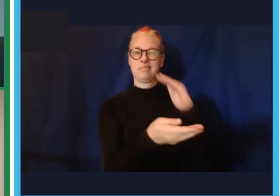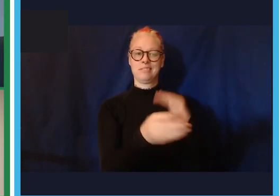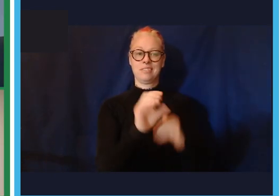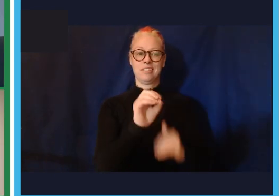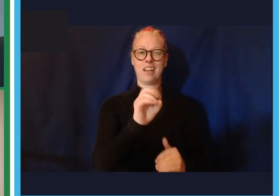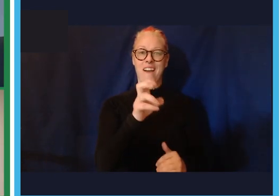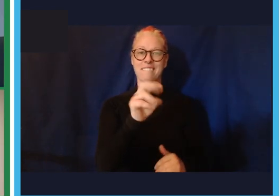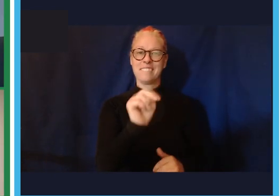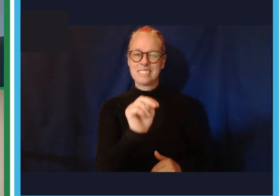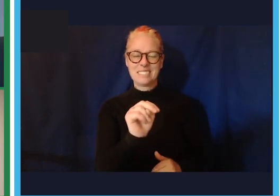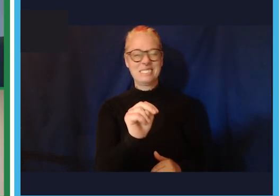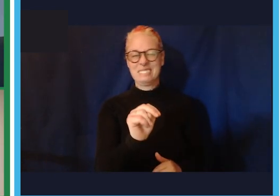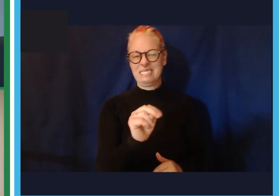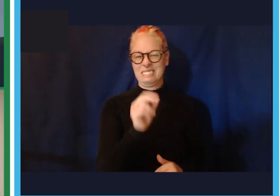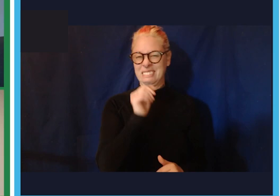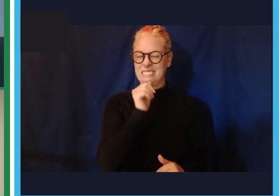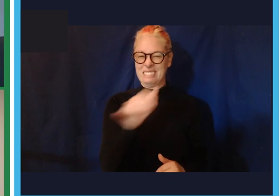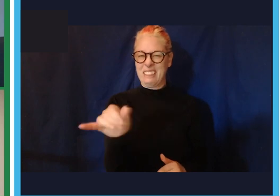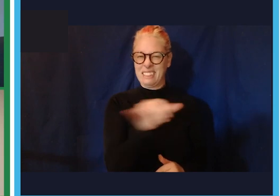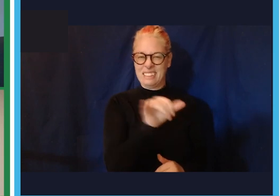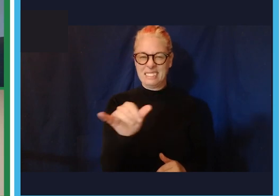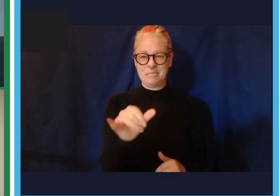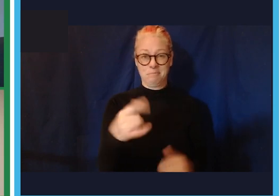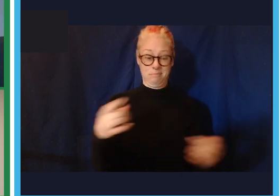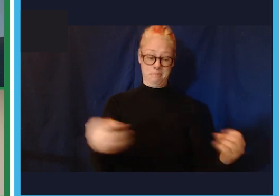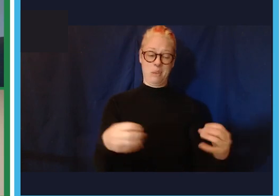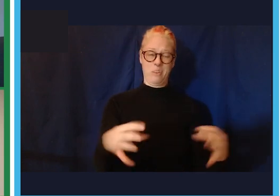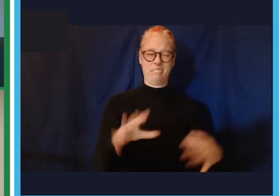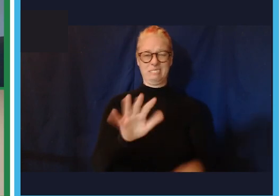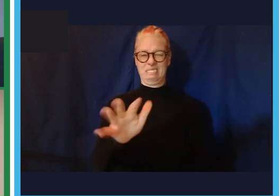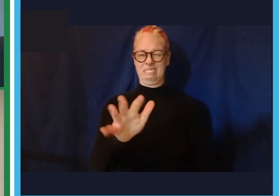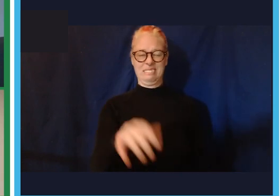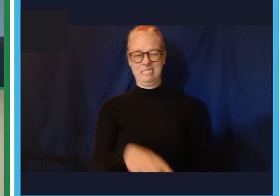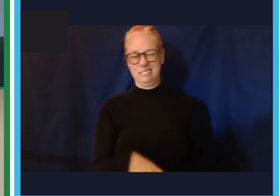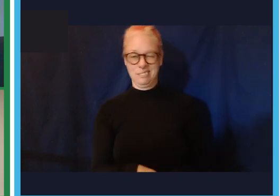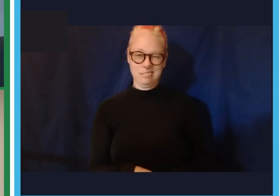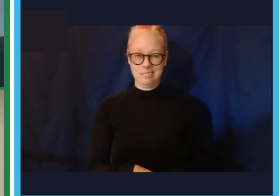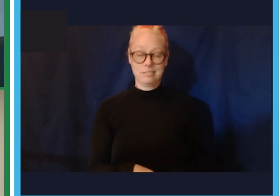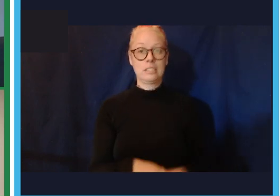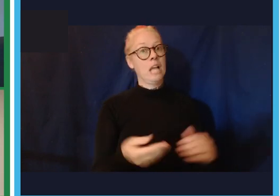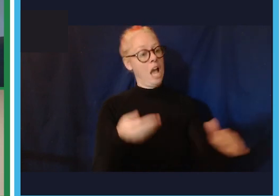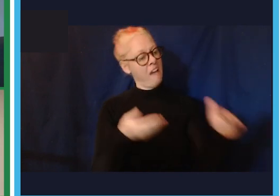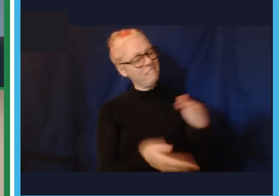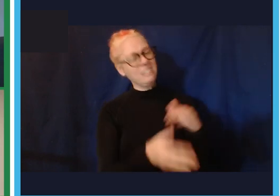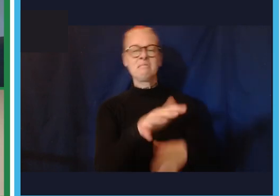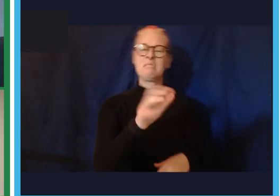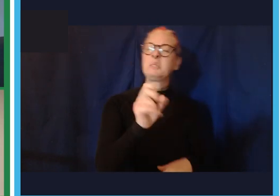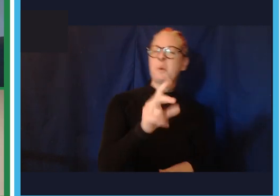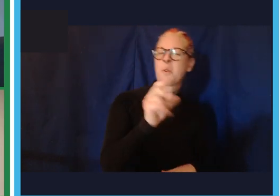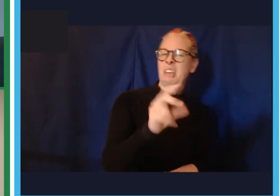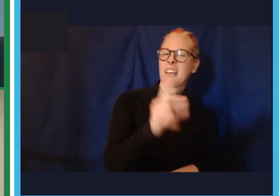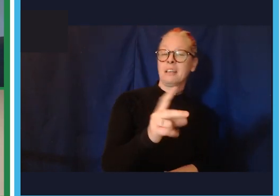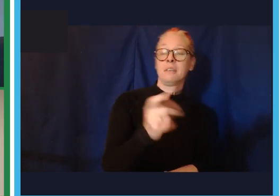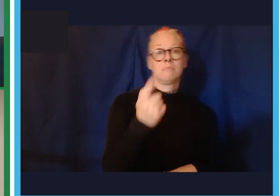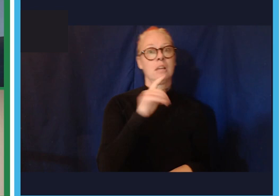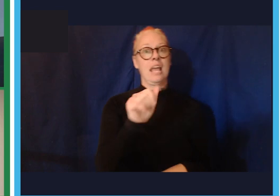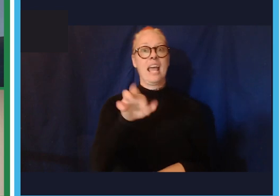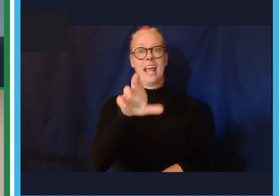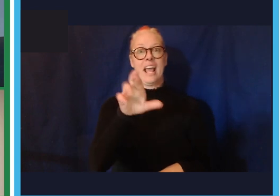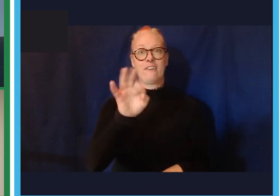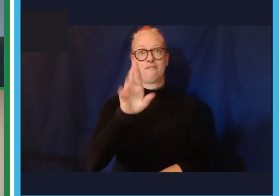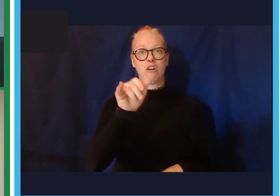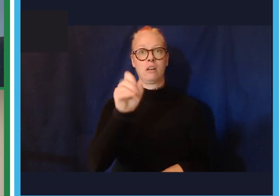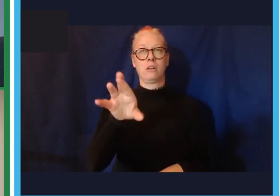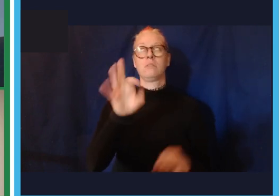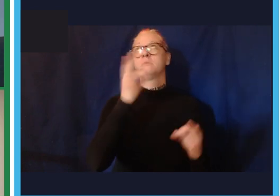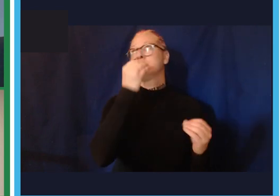much better. It crisps it right up. So yeah, totally there. And I'm not opposed to having leftover Swiss chalet for breakfast too. I'm just going to put